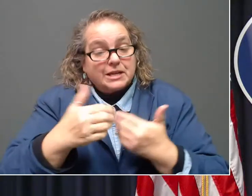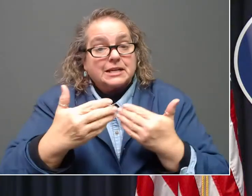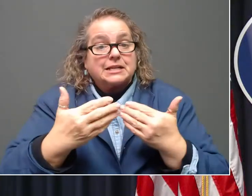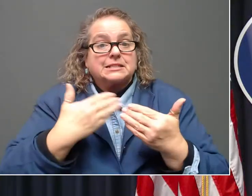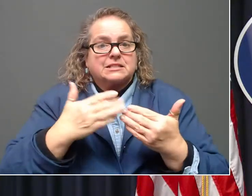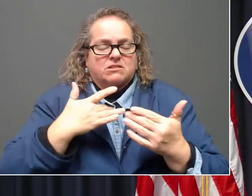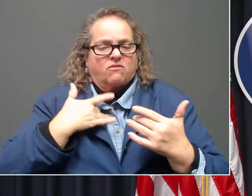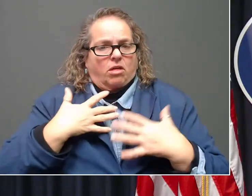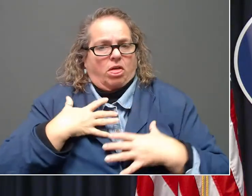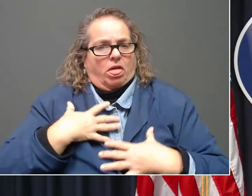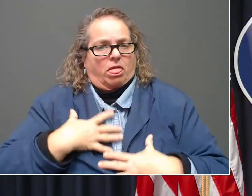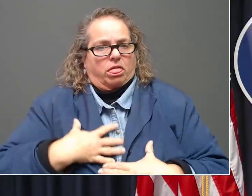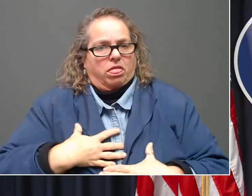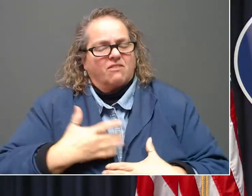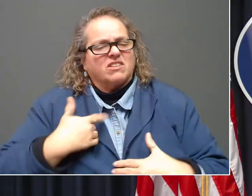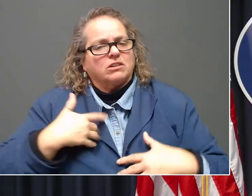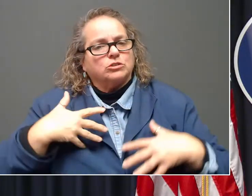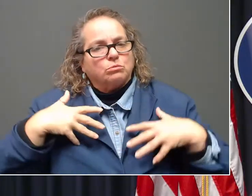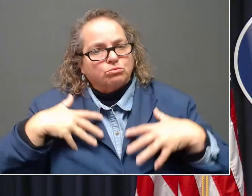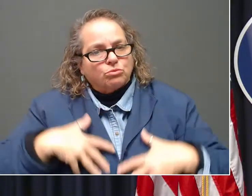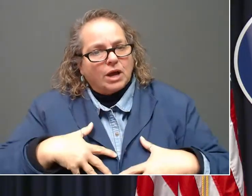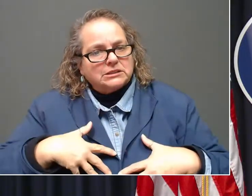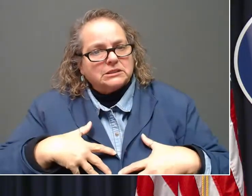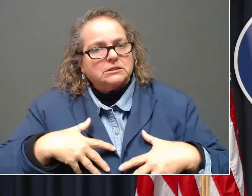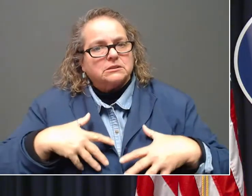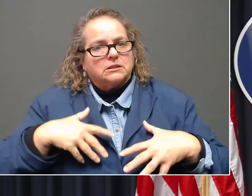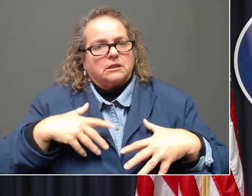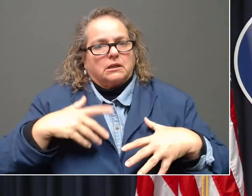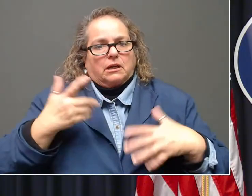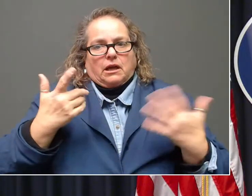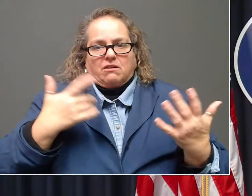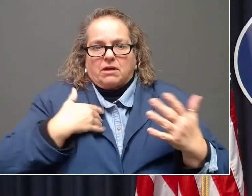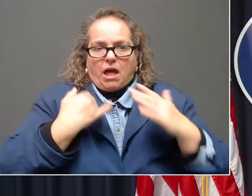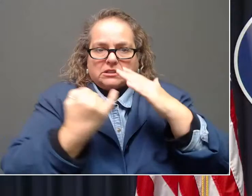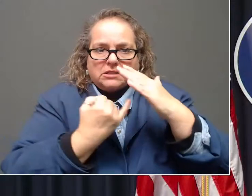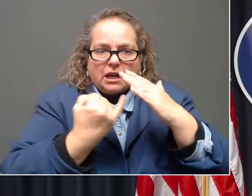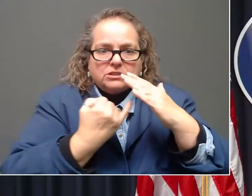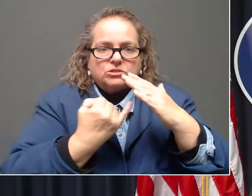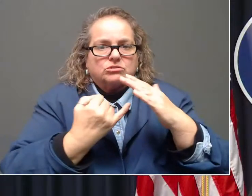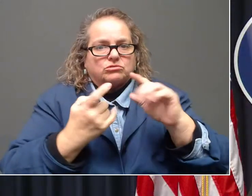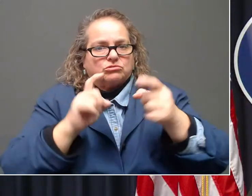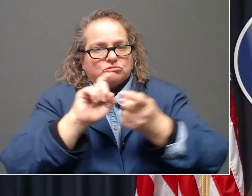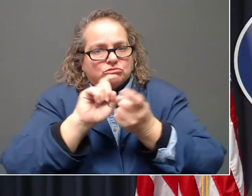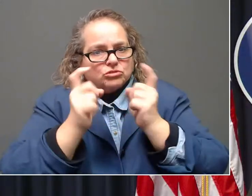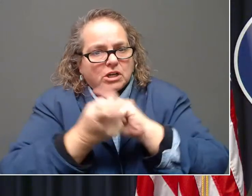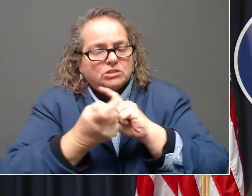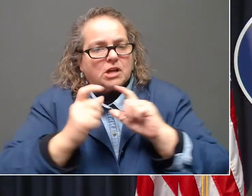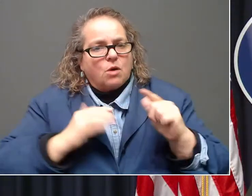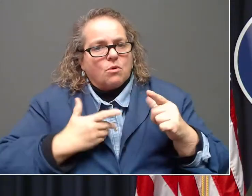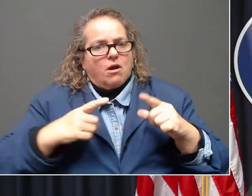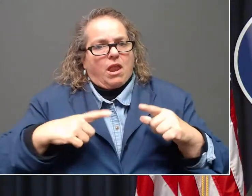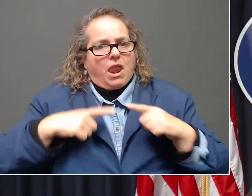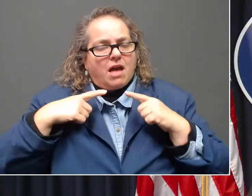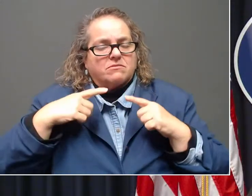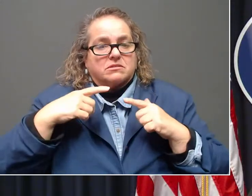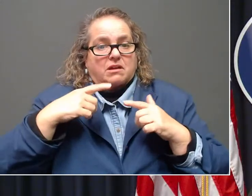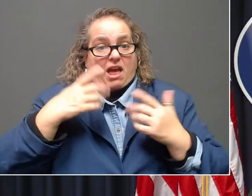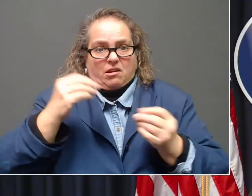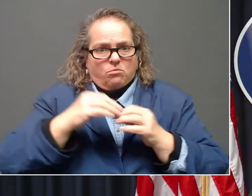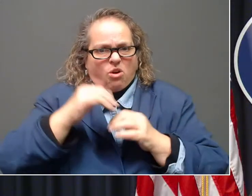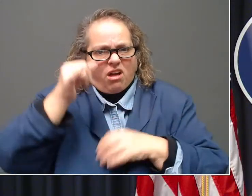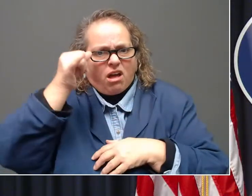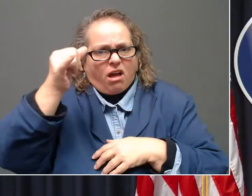times. The isolation or the change in our lives that has gone on longer than I think we thought that it